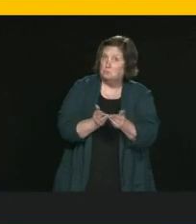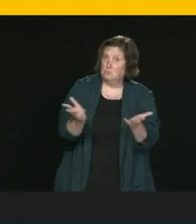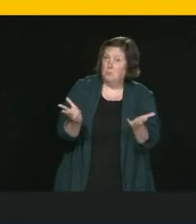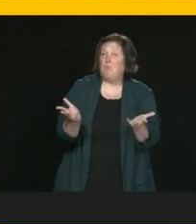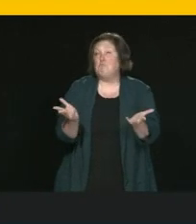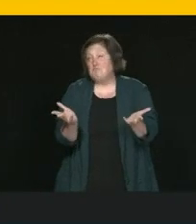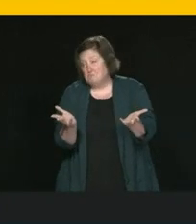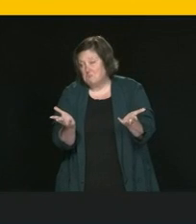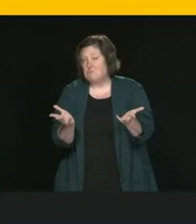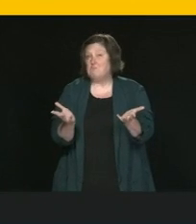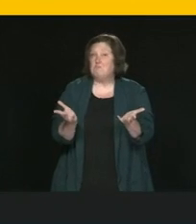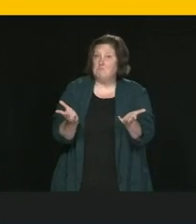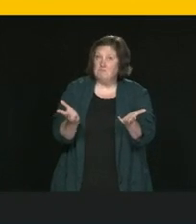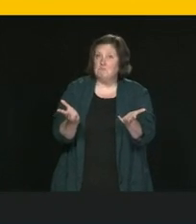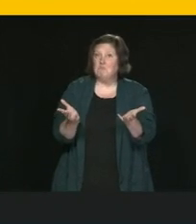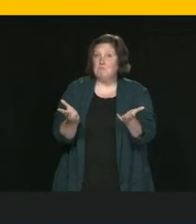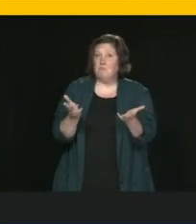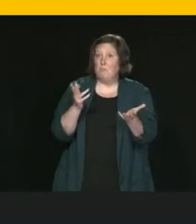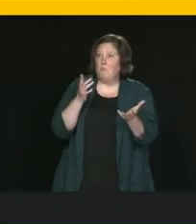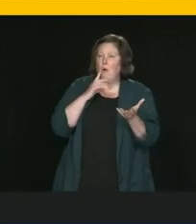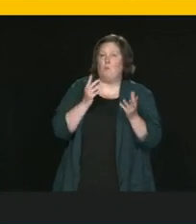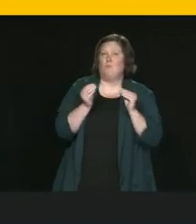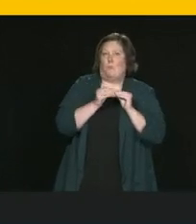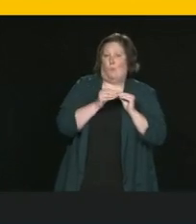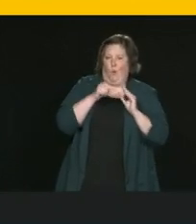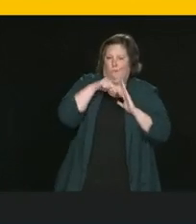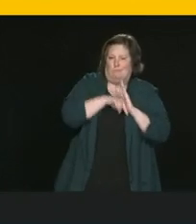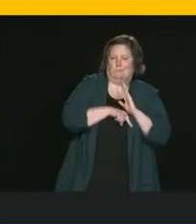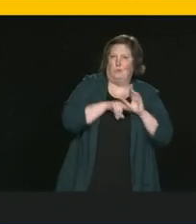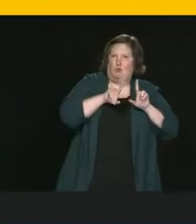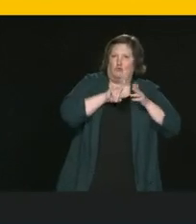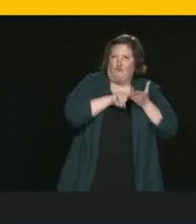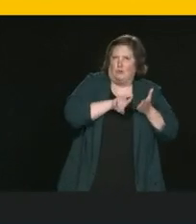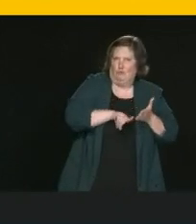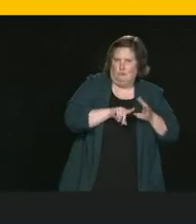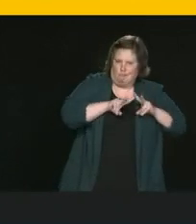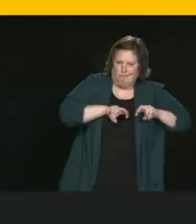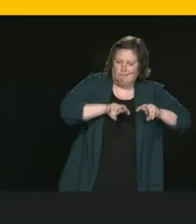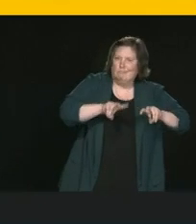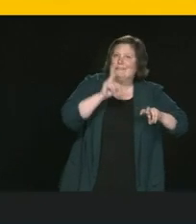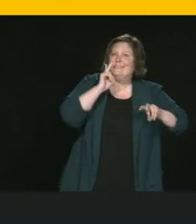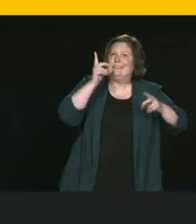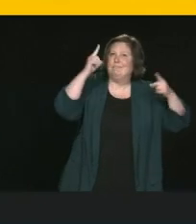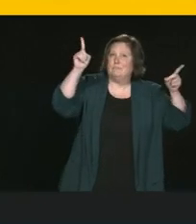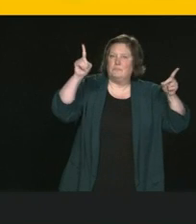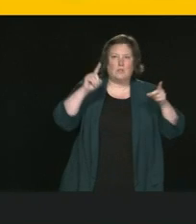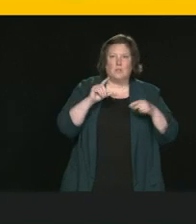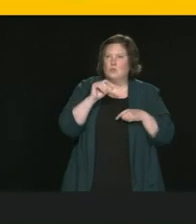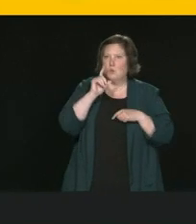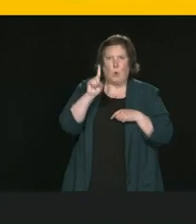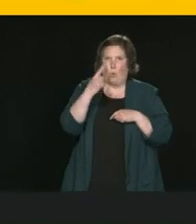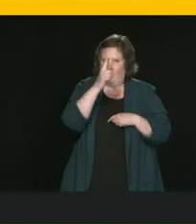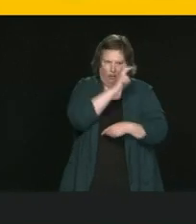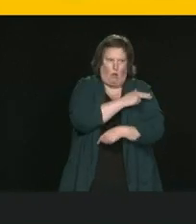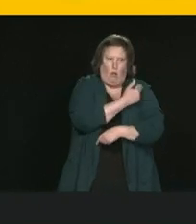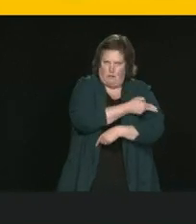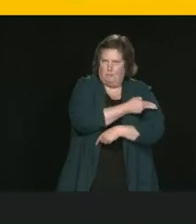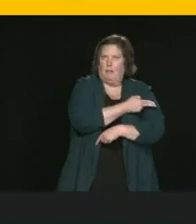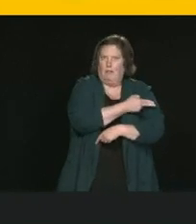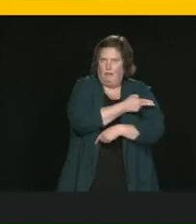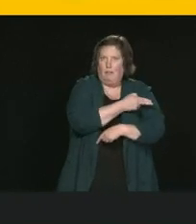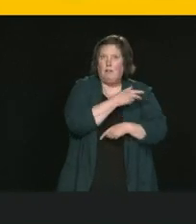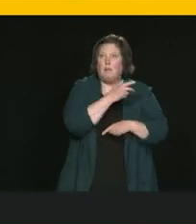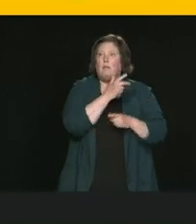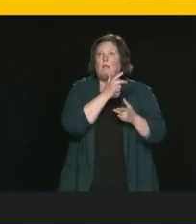research studies in Canada. It's not only about what can be done in the hospitals, but also continuing on with the